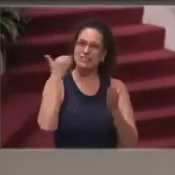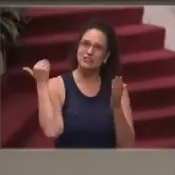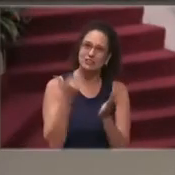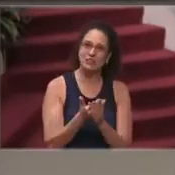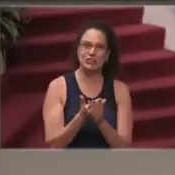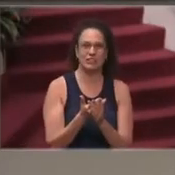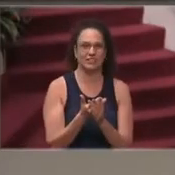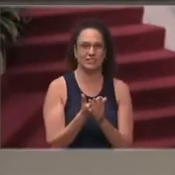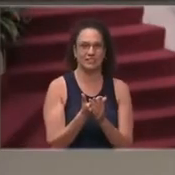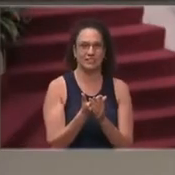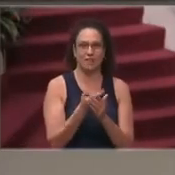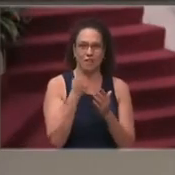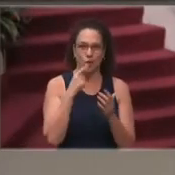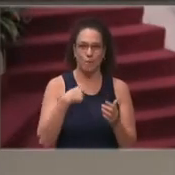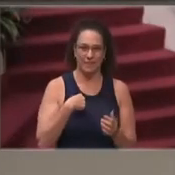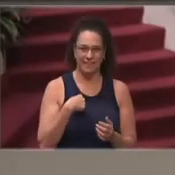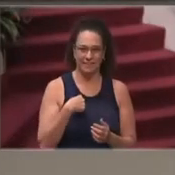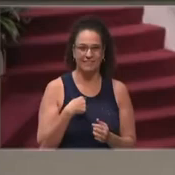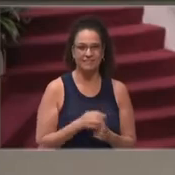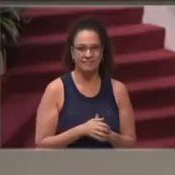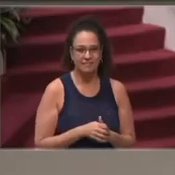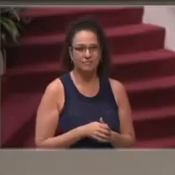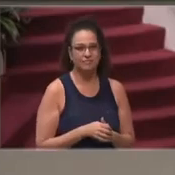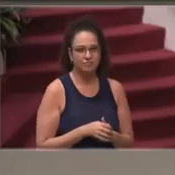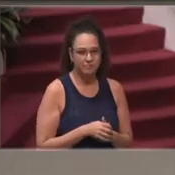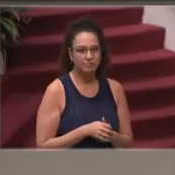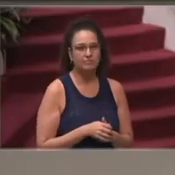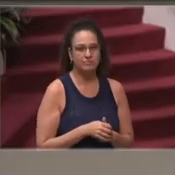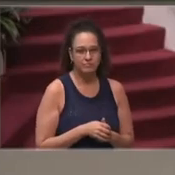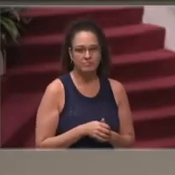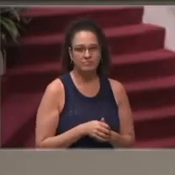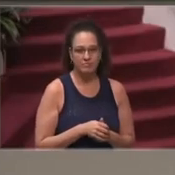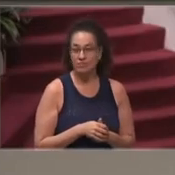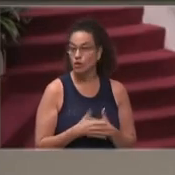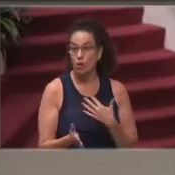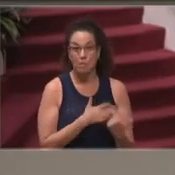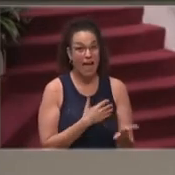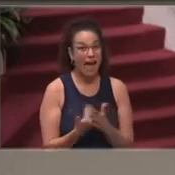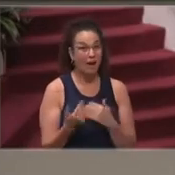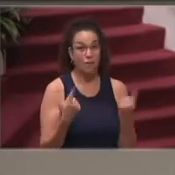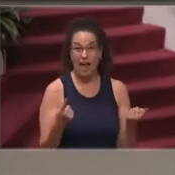good to us. And no matter what happens,